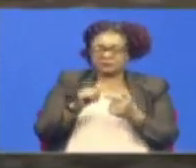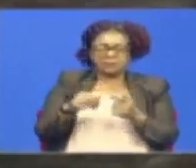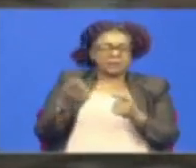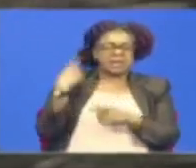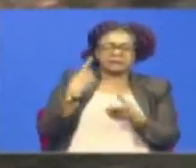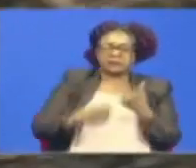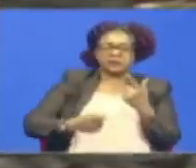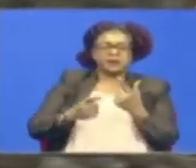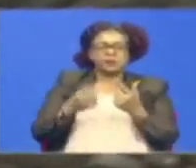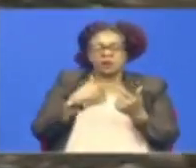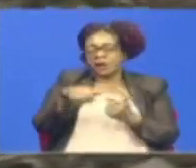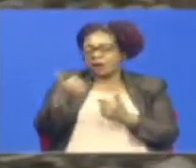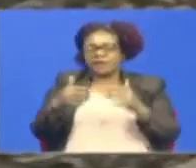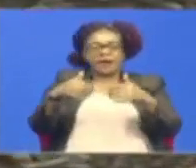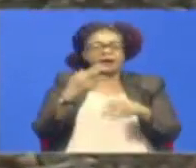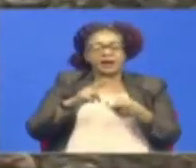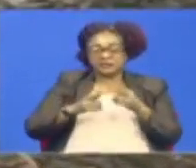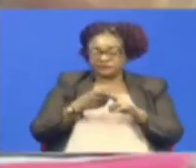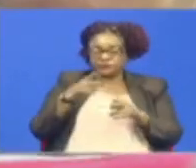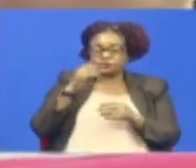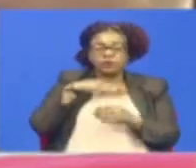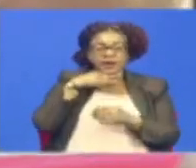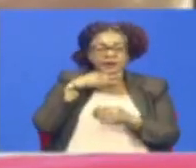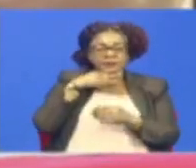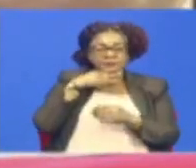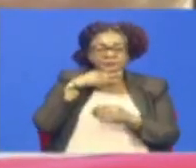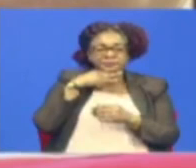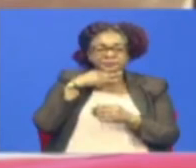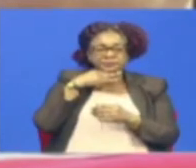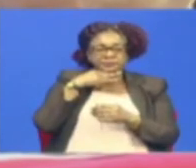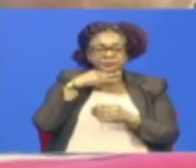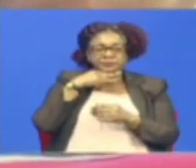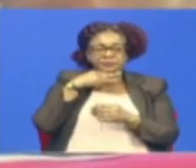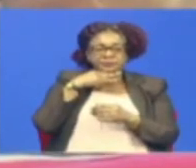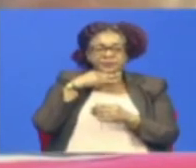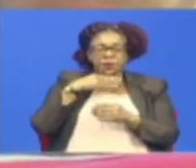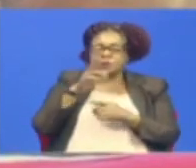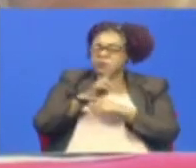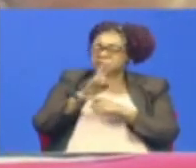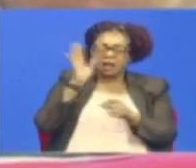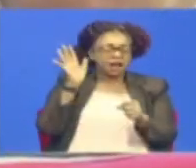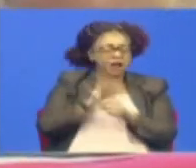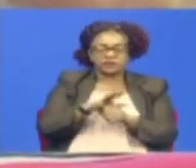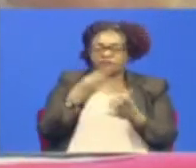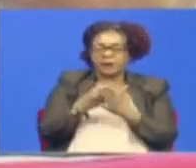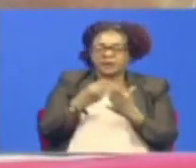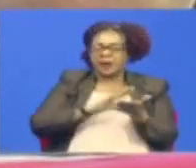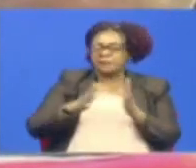another relative to rest. Tulipoteza mamangu mkubwa na tulitumia pesa mingi sana, almost half a